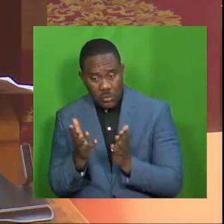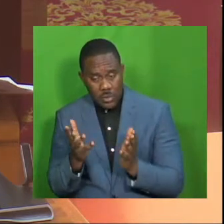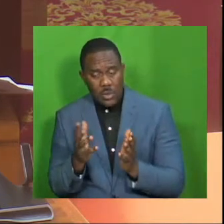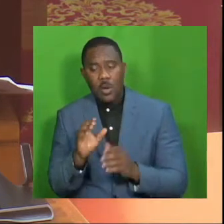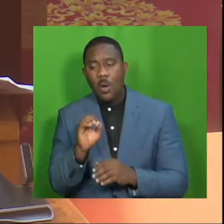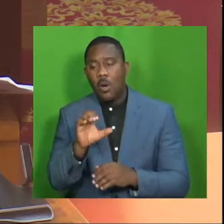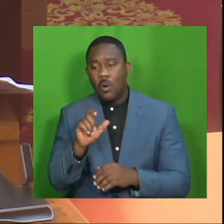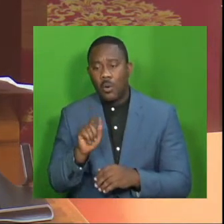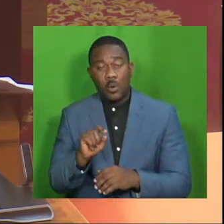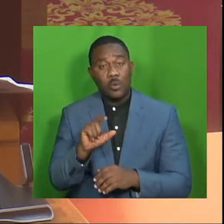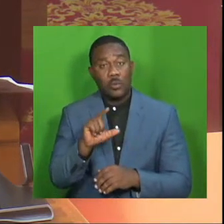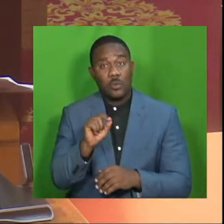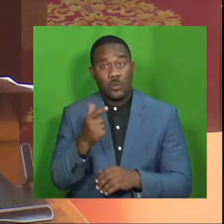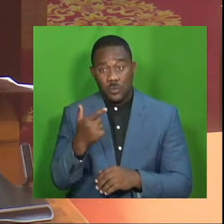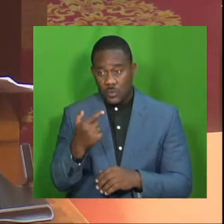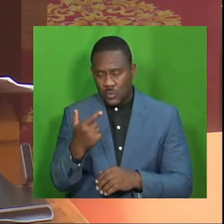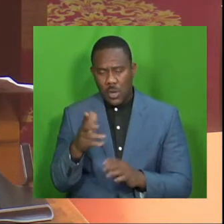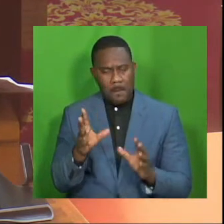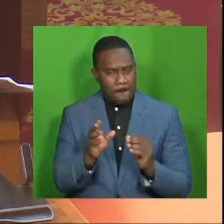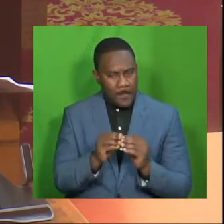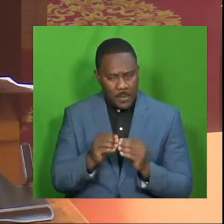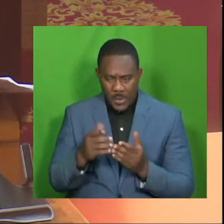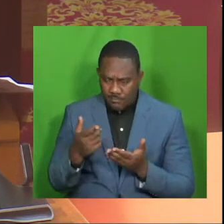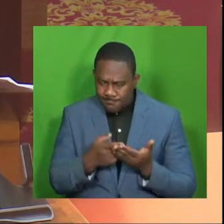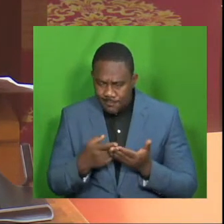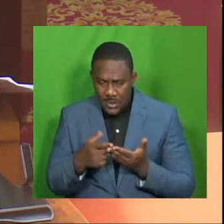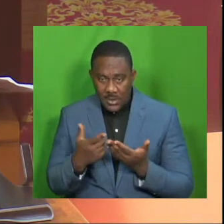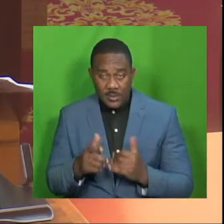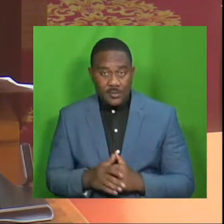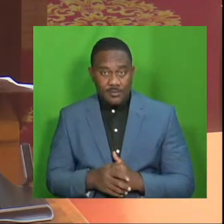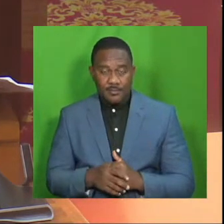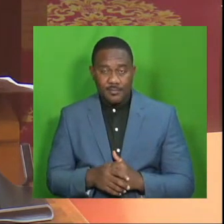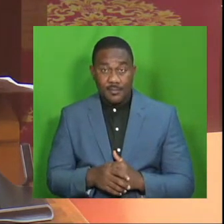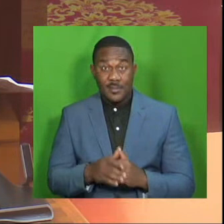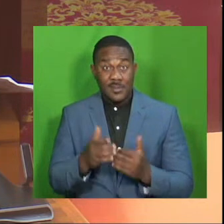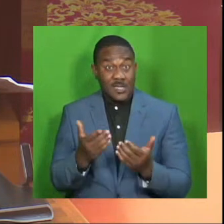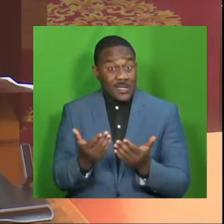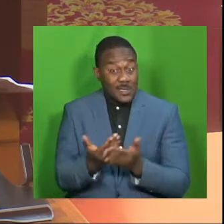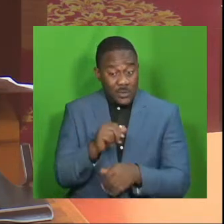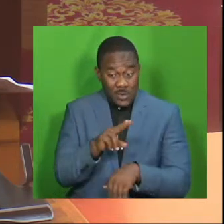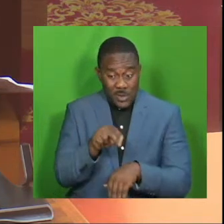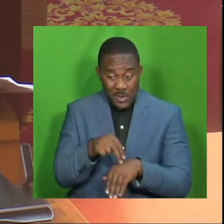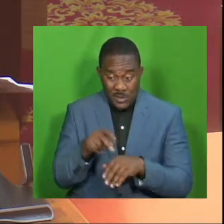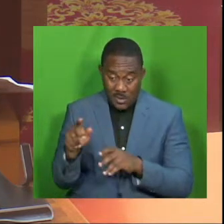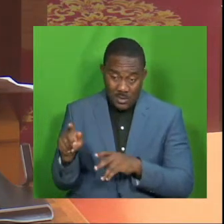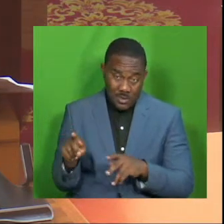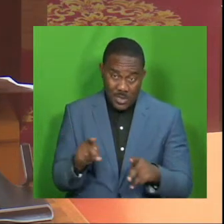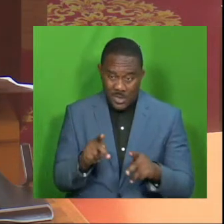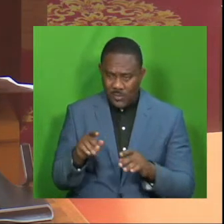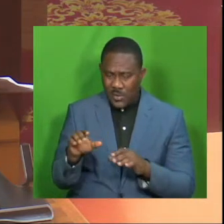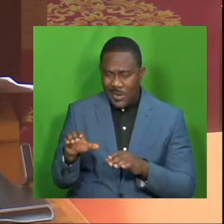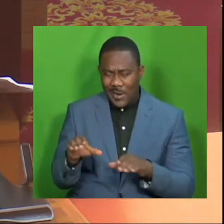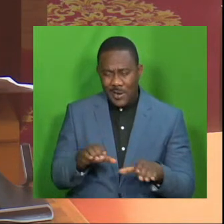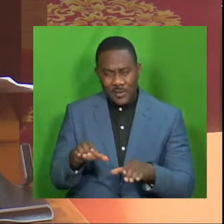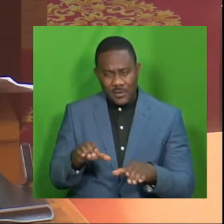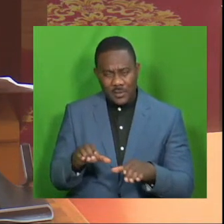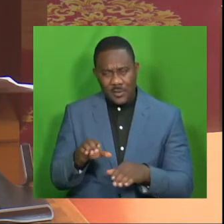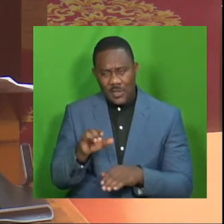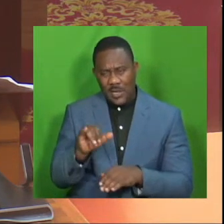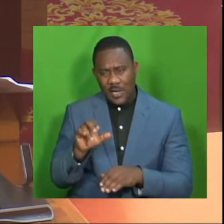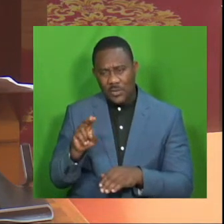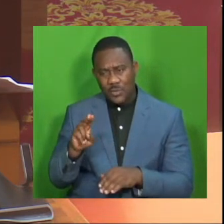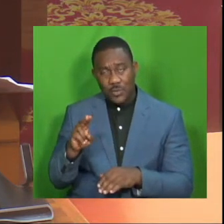October 2021. A new National Plan of Action, UMPWA, on IUU